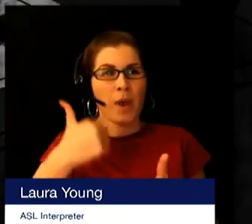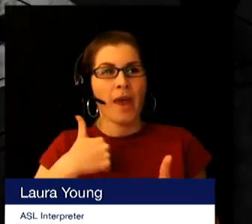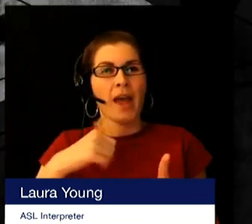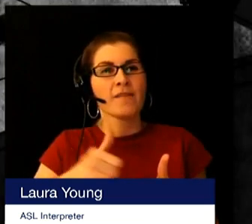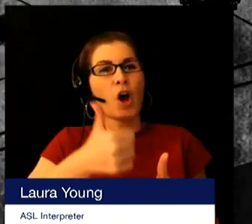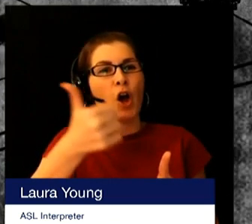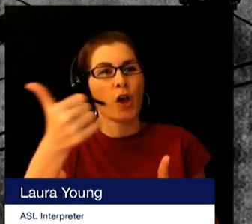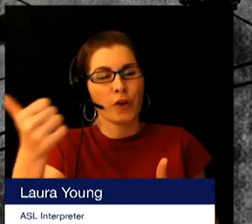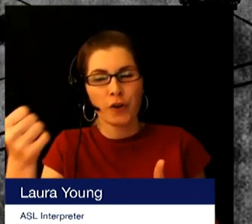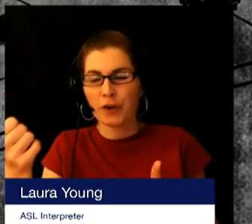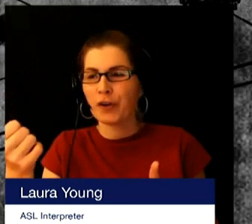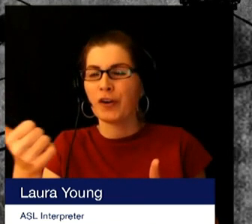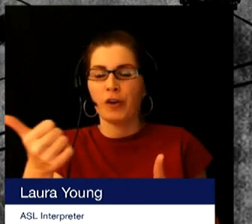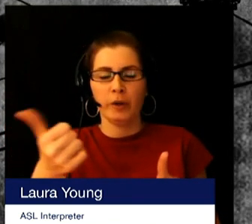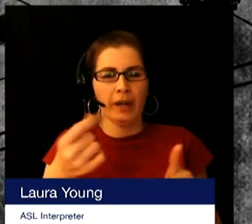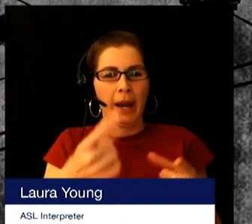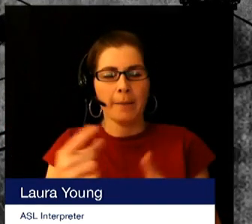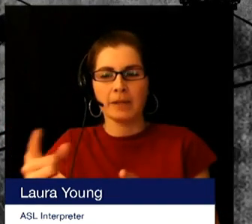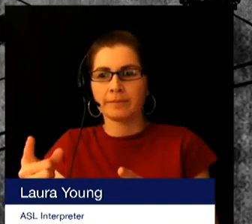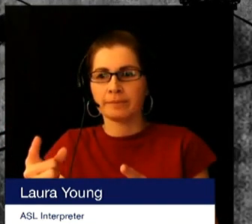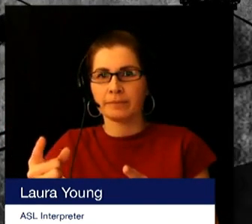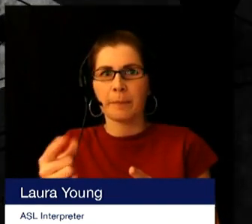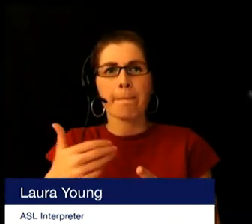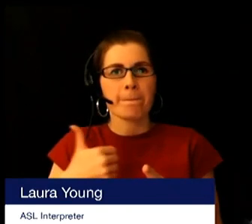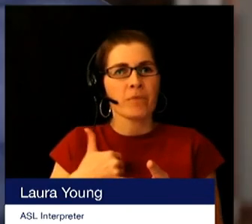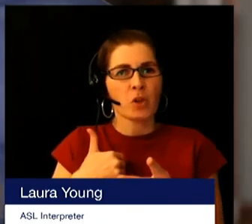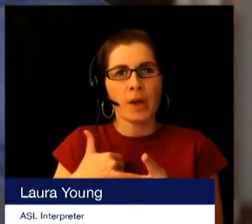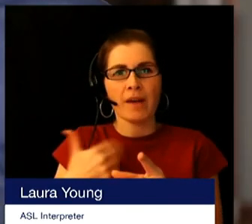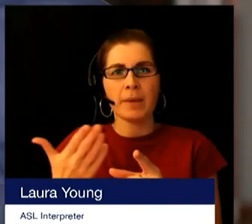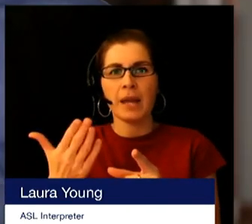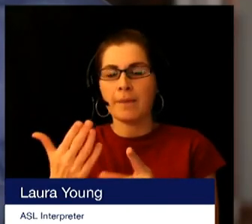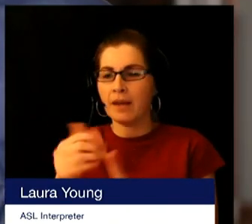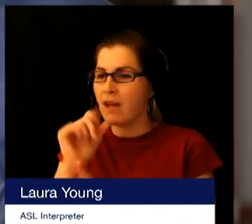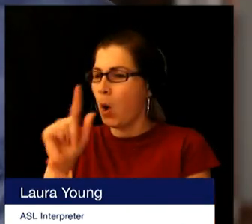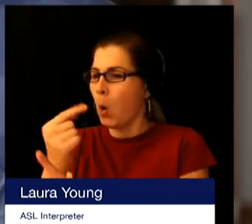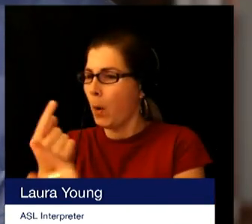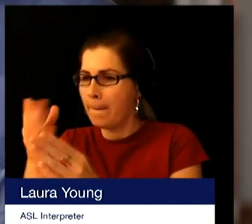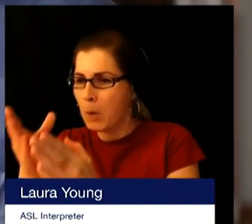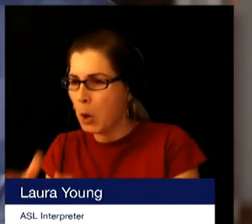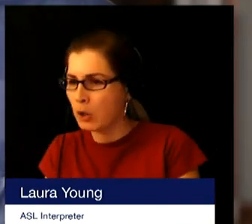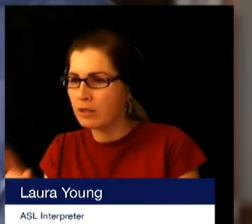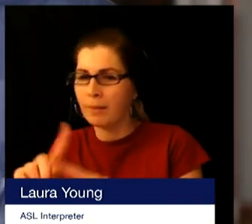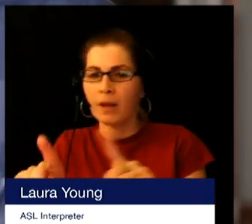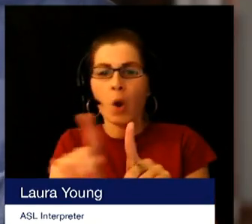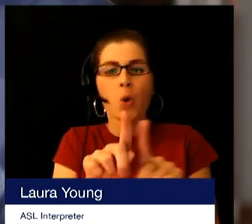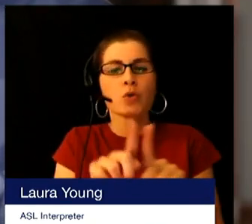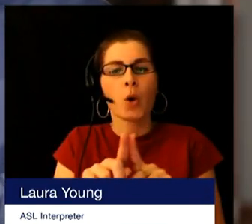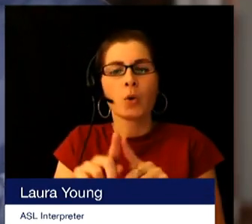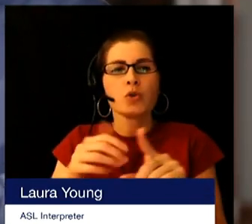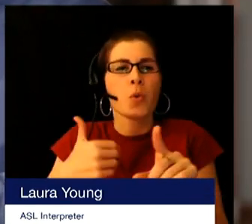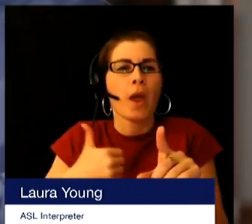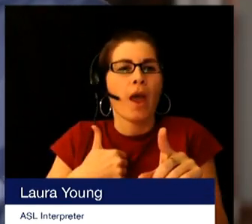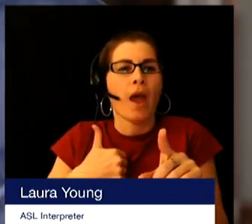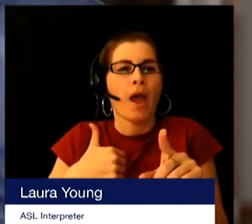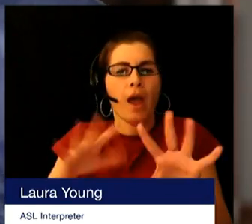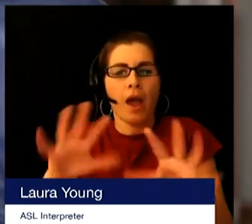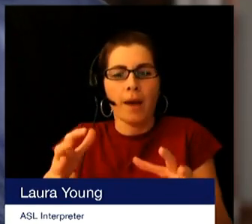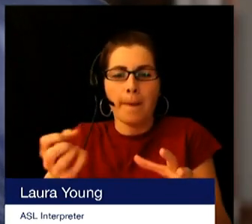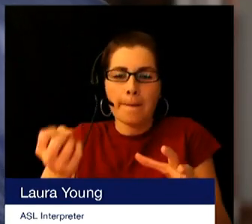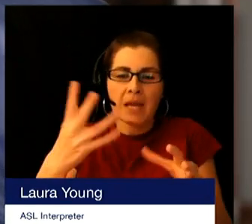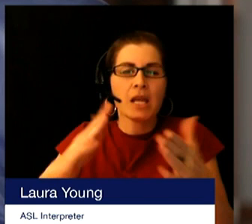family, but they break down the entire community. Because then you have these big clusters of majority who are black or brown